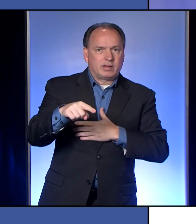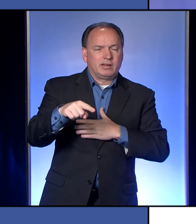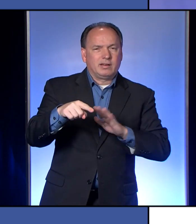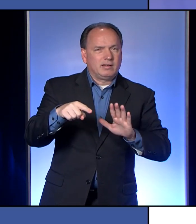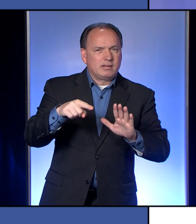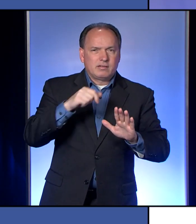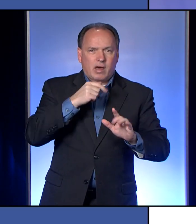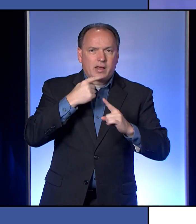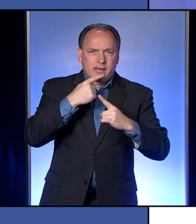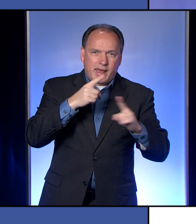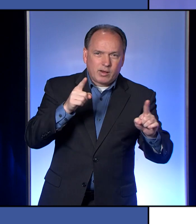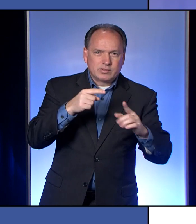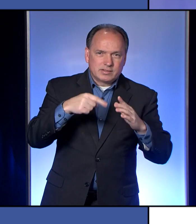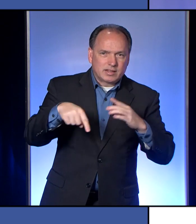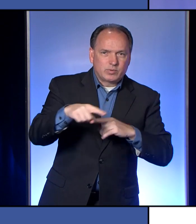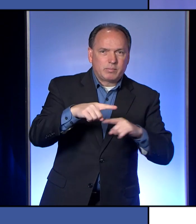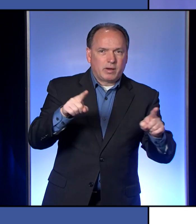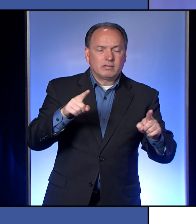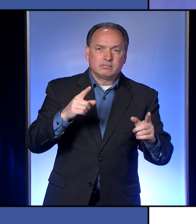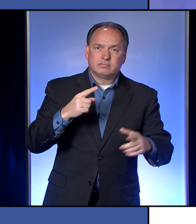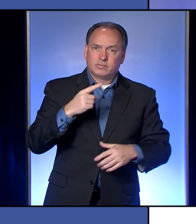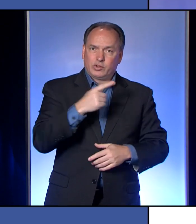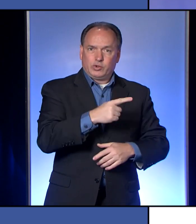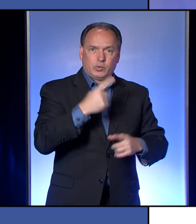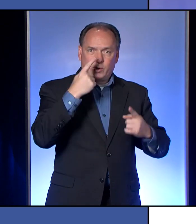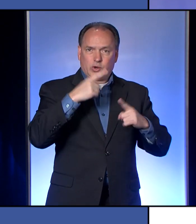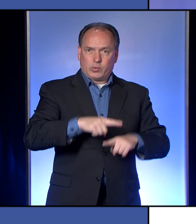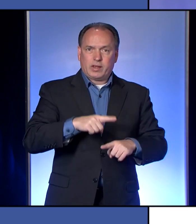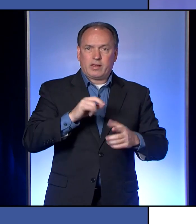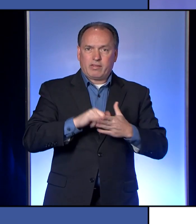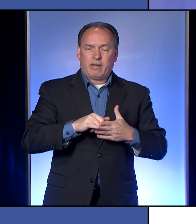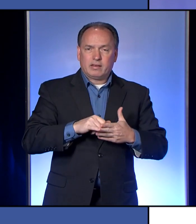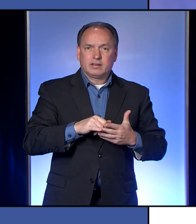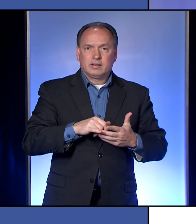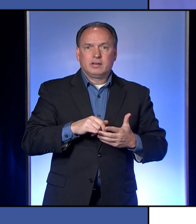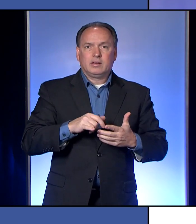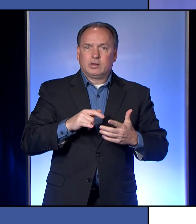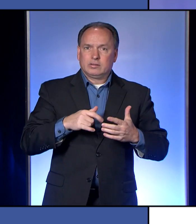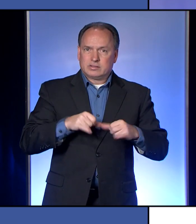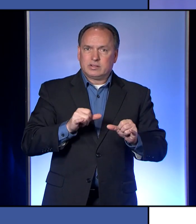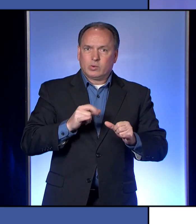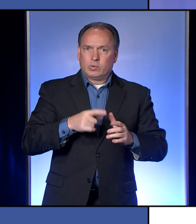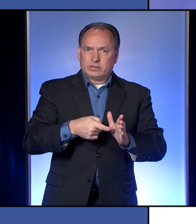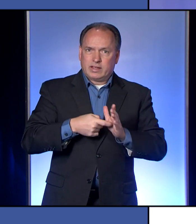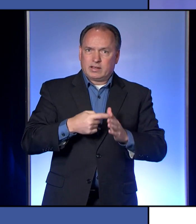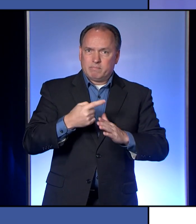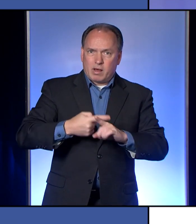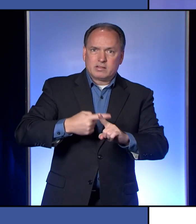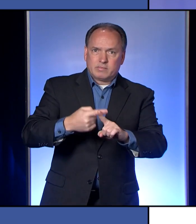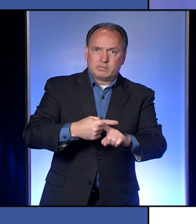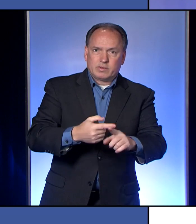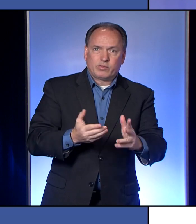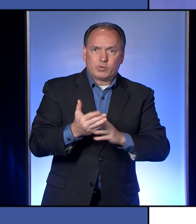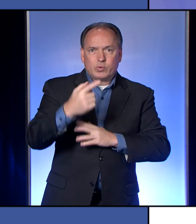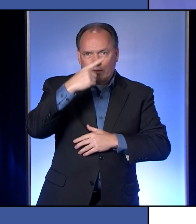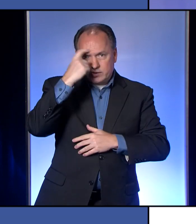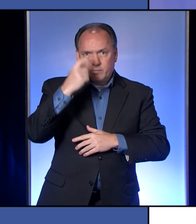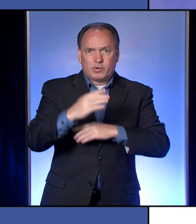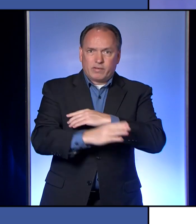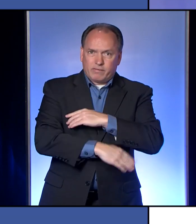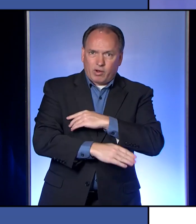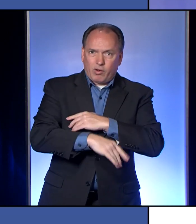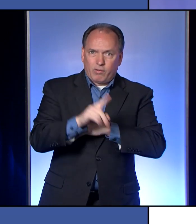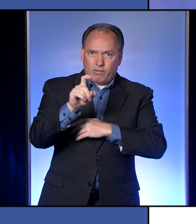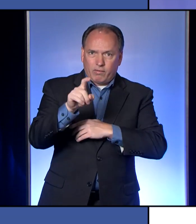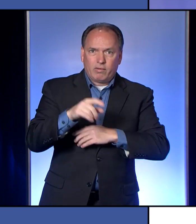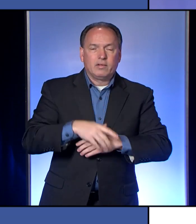week, but are you in agreement that this is going to take months and months, maybe through the summer and into the fall?